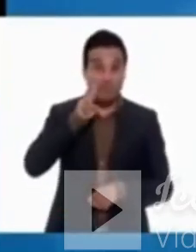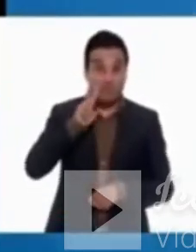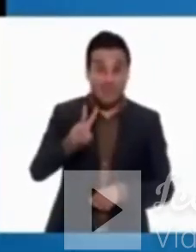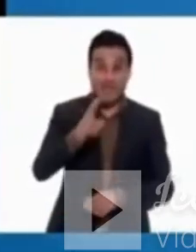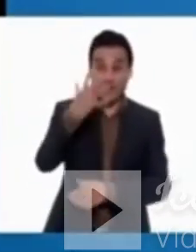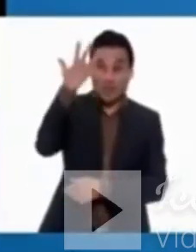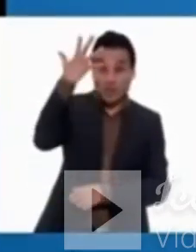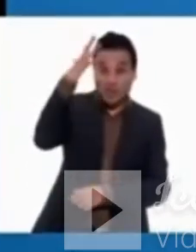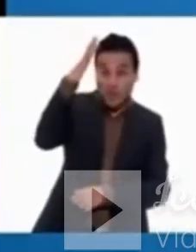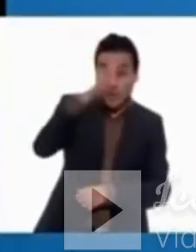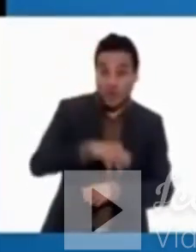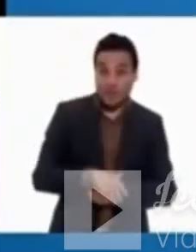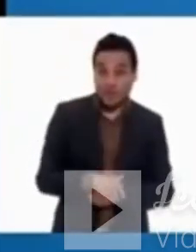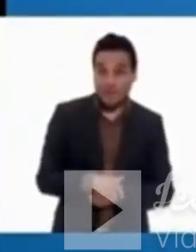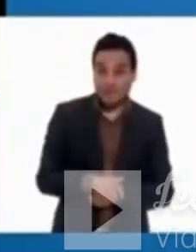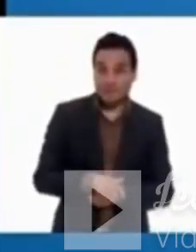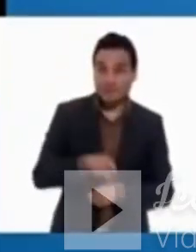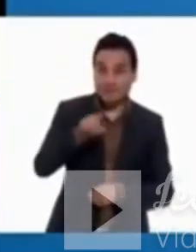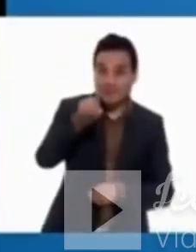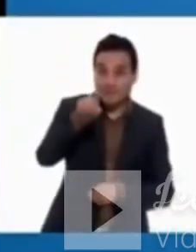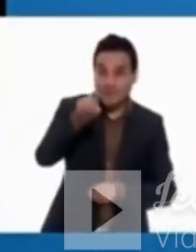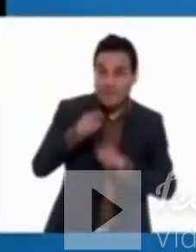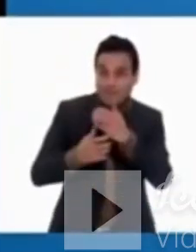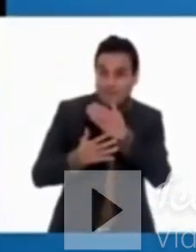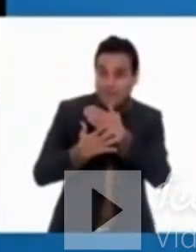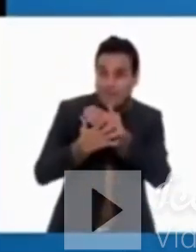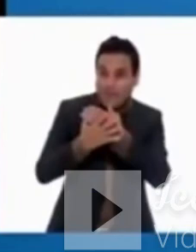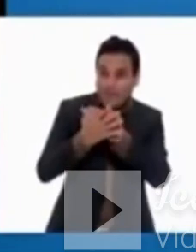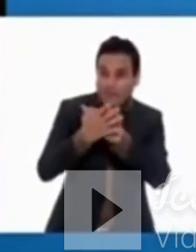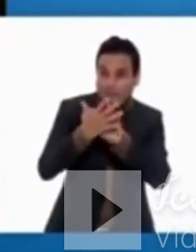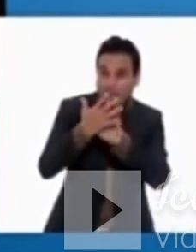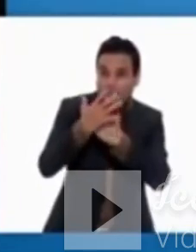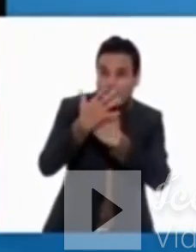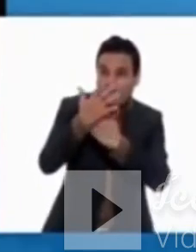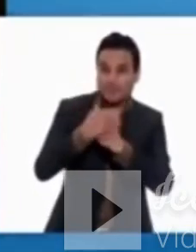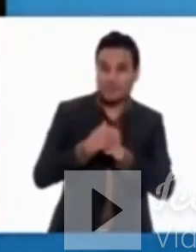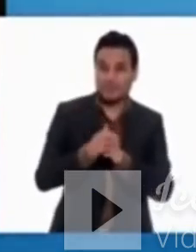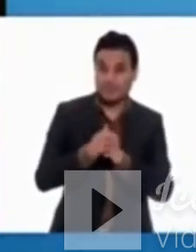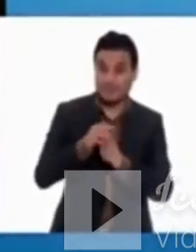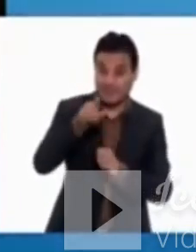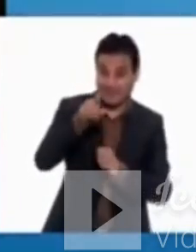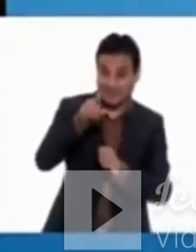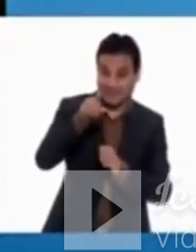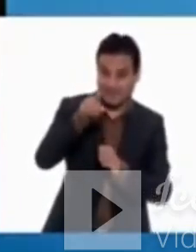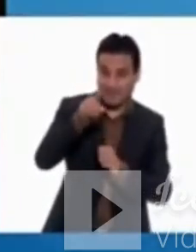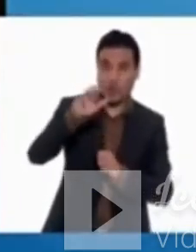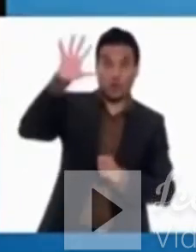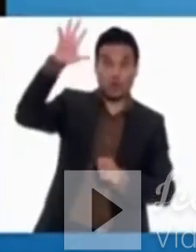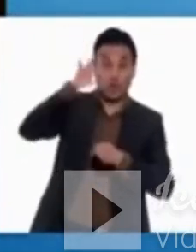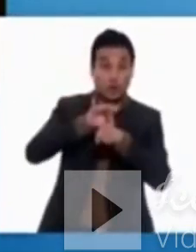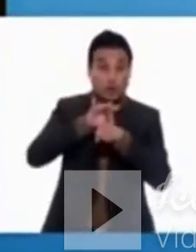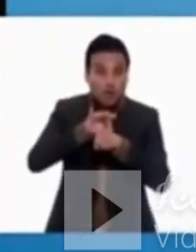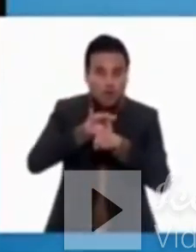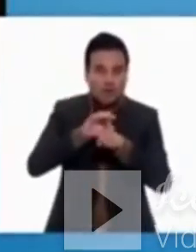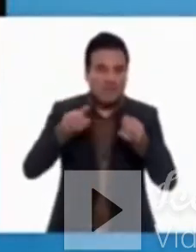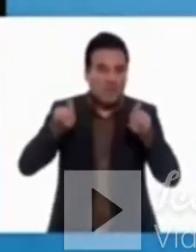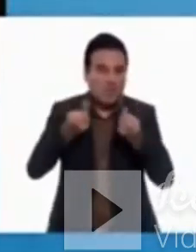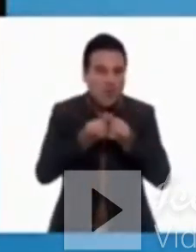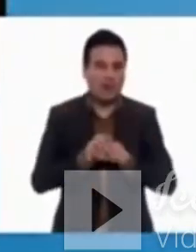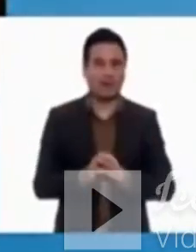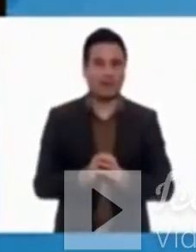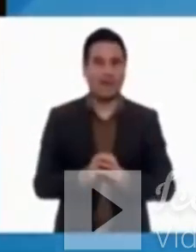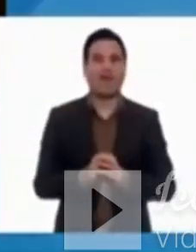sun are the exact same size. And that's how you can tell that the proportions are